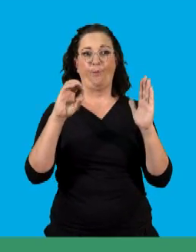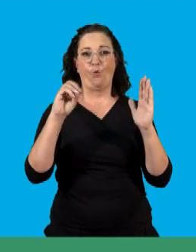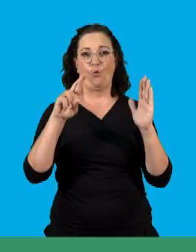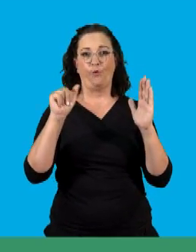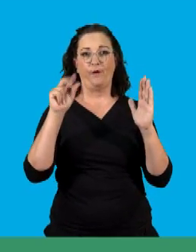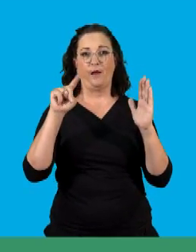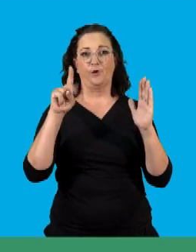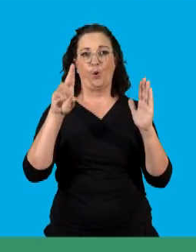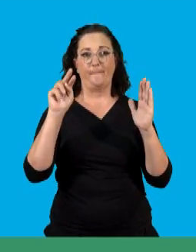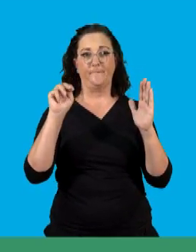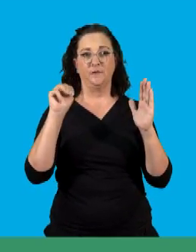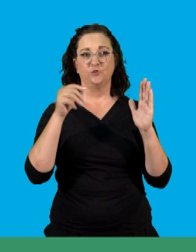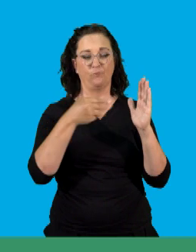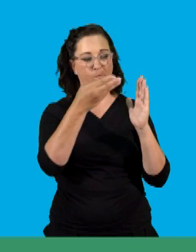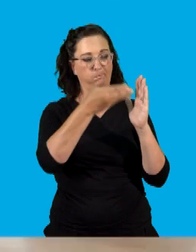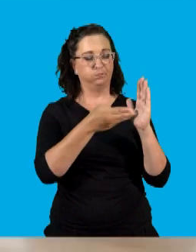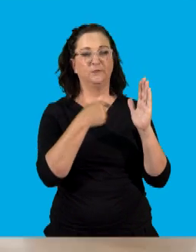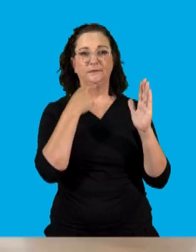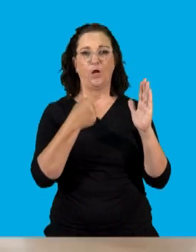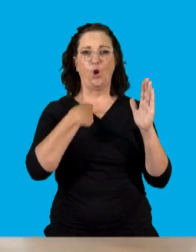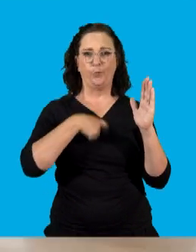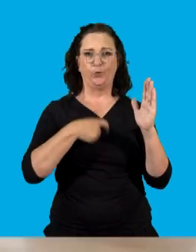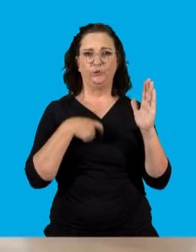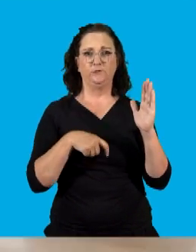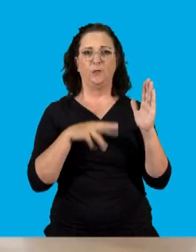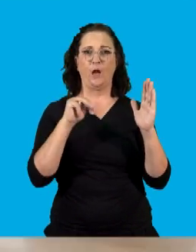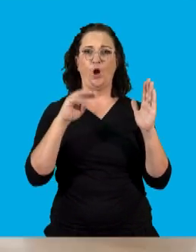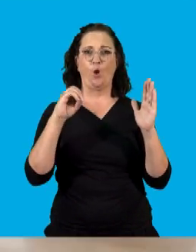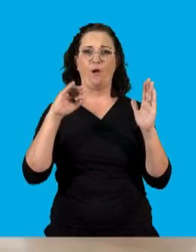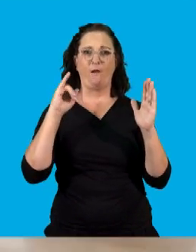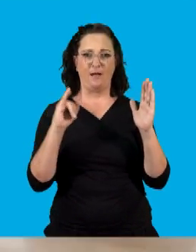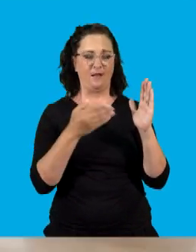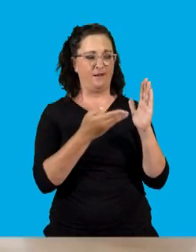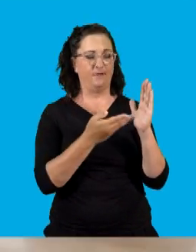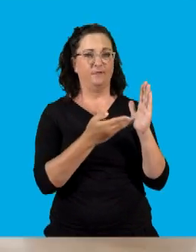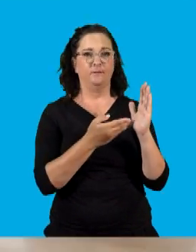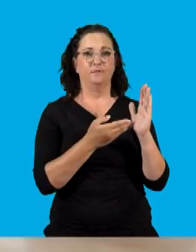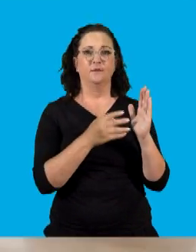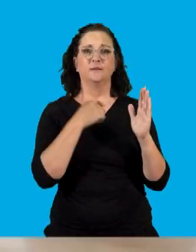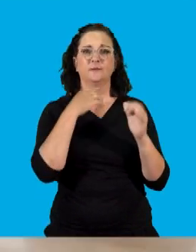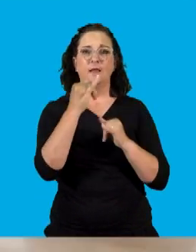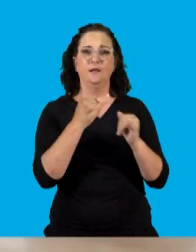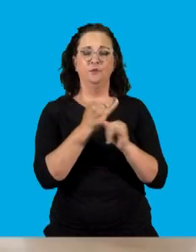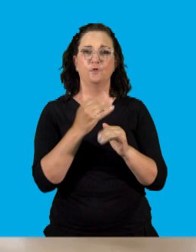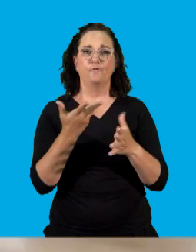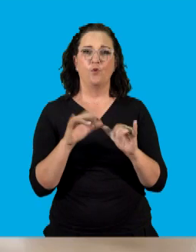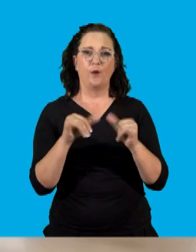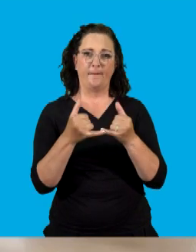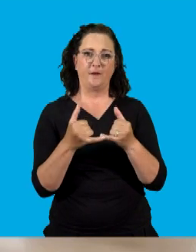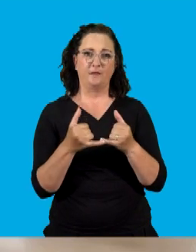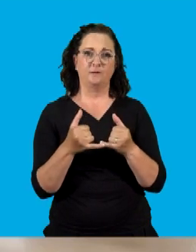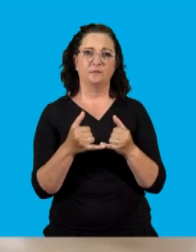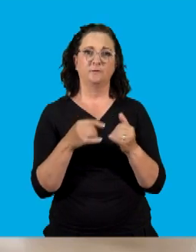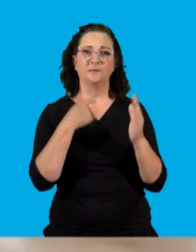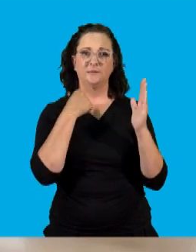personal liability company. So obviously the MOI, which is the Constitution of Companies, it has to state